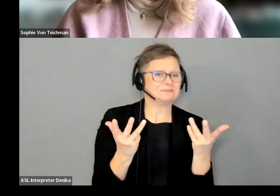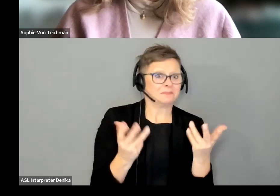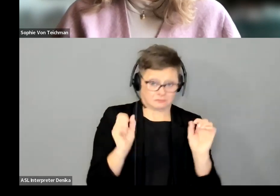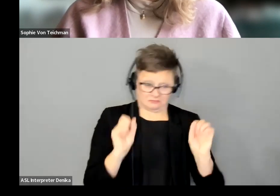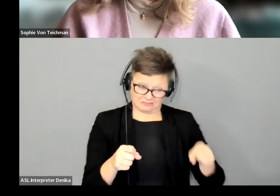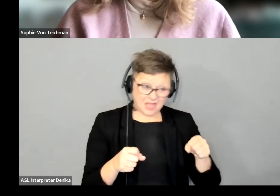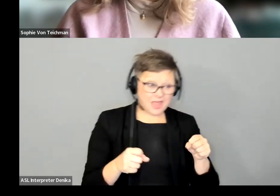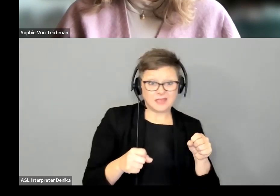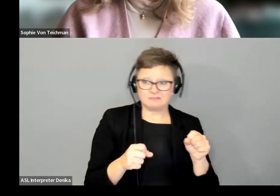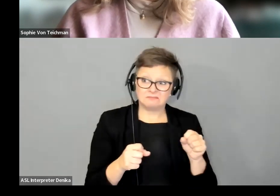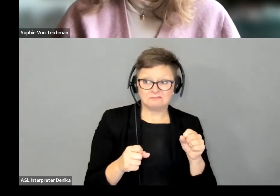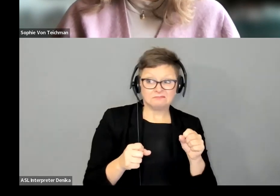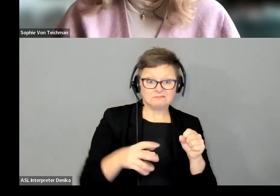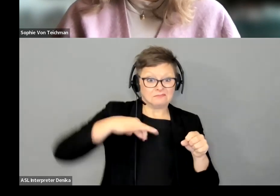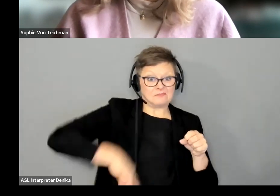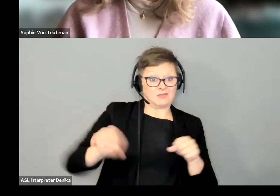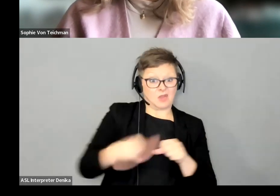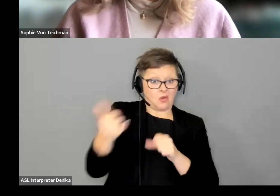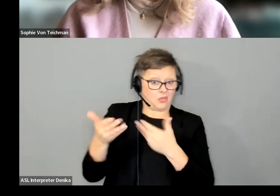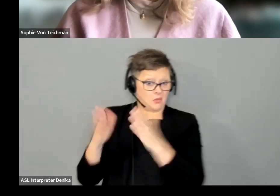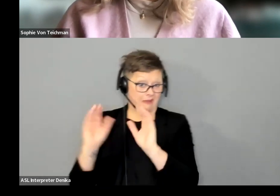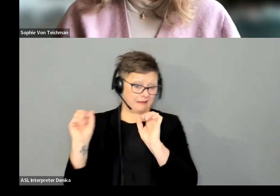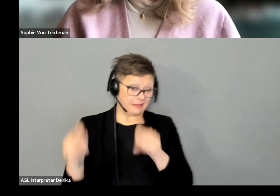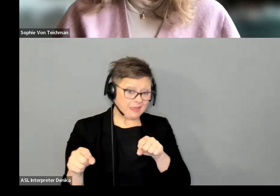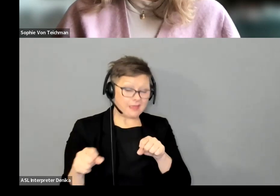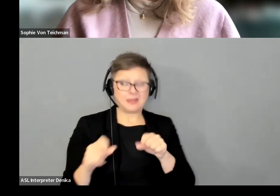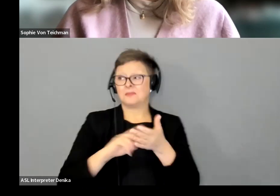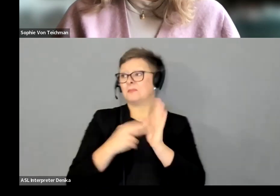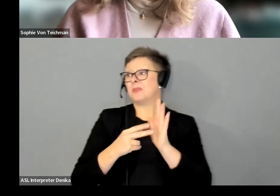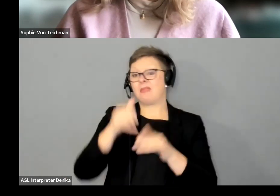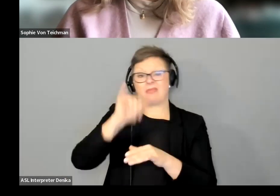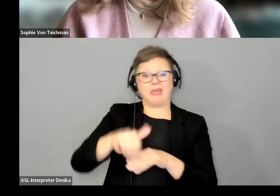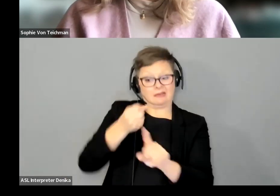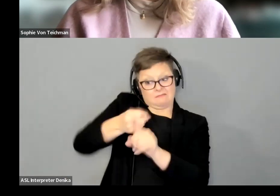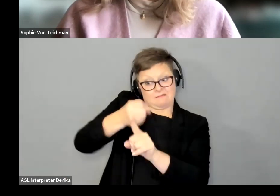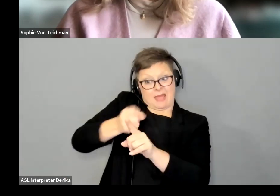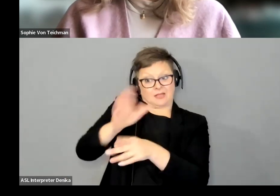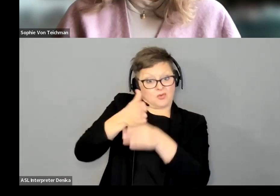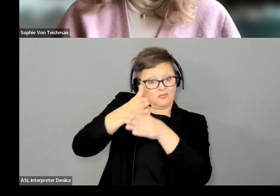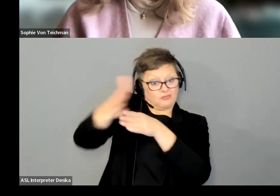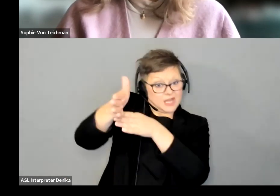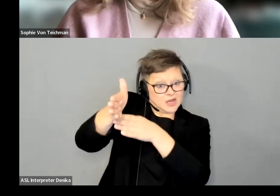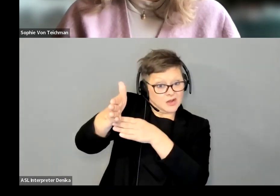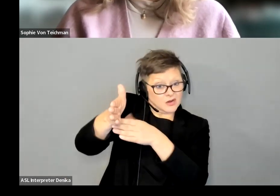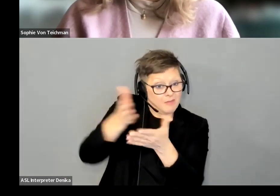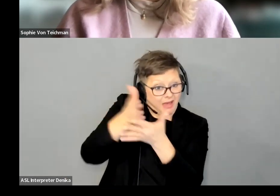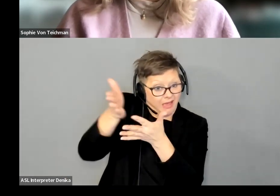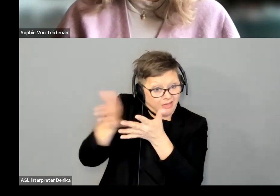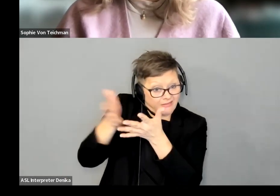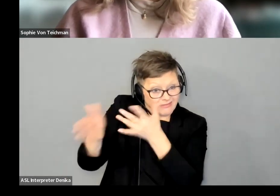in some other alternative way? Does it impact people's career pathways in either positive or so